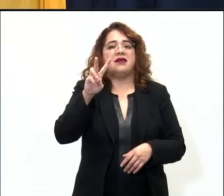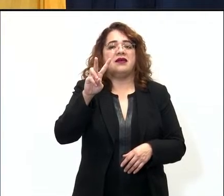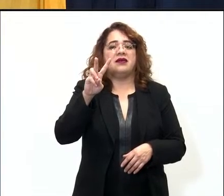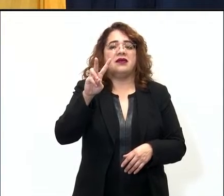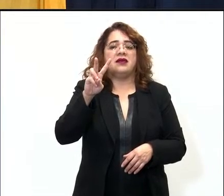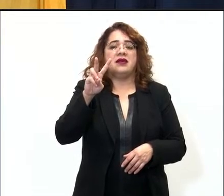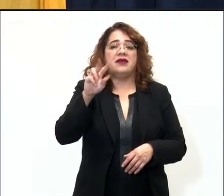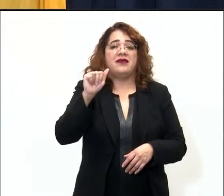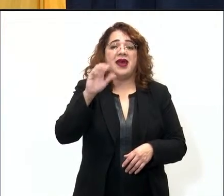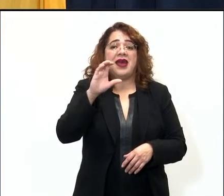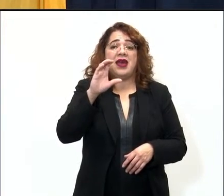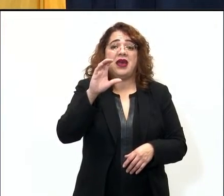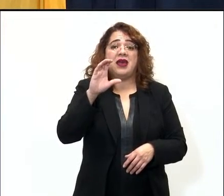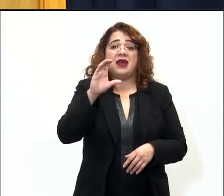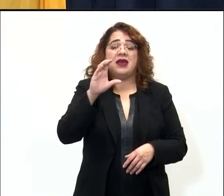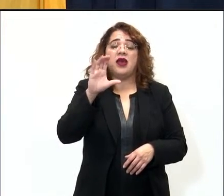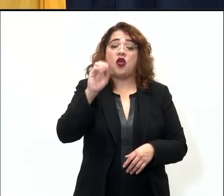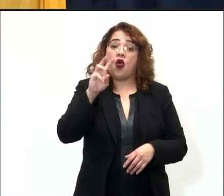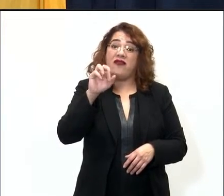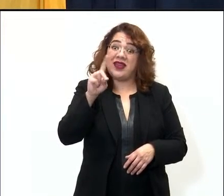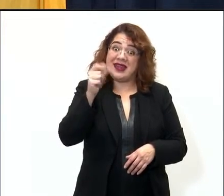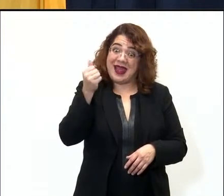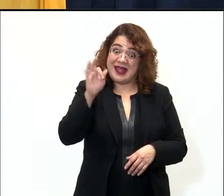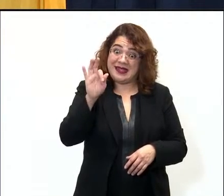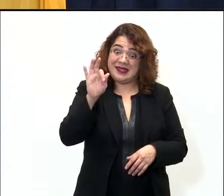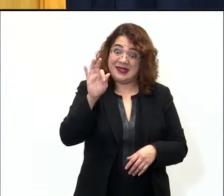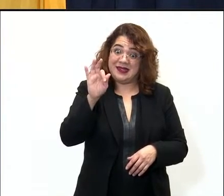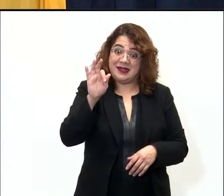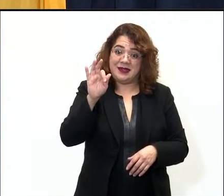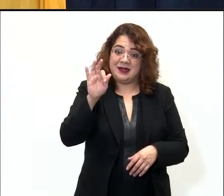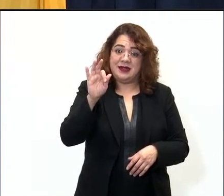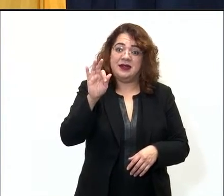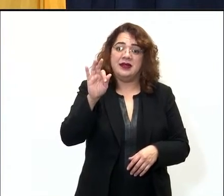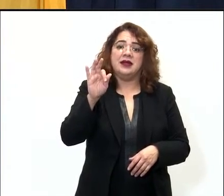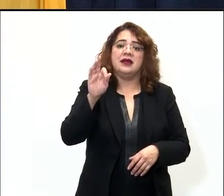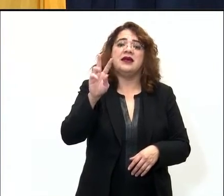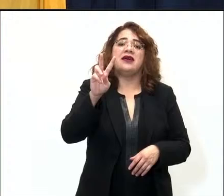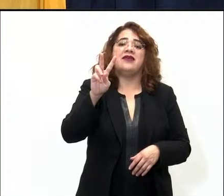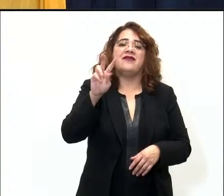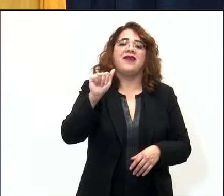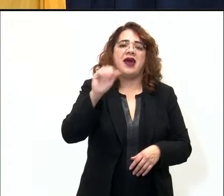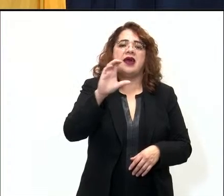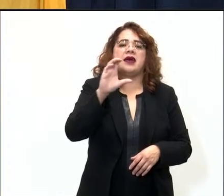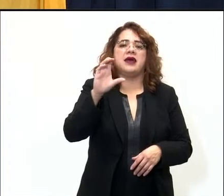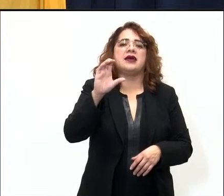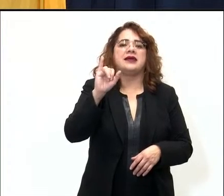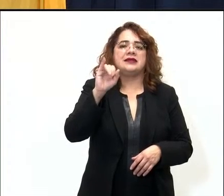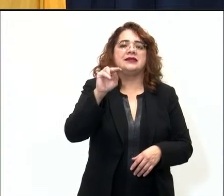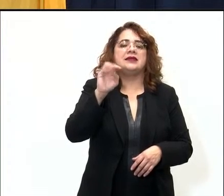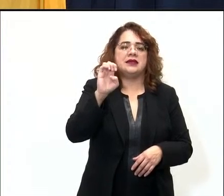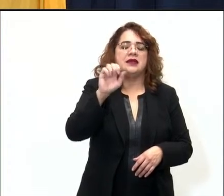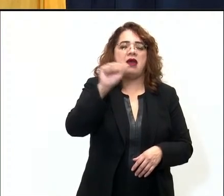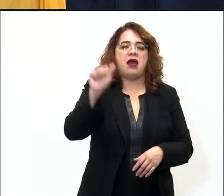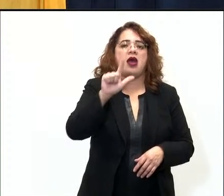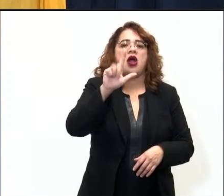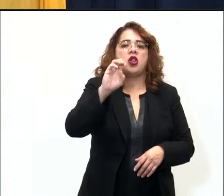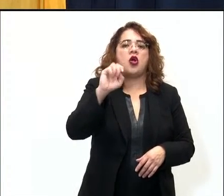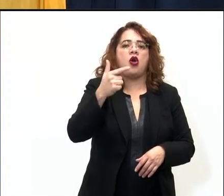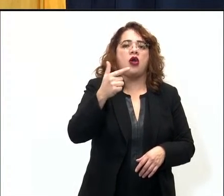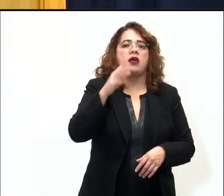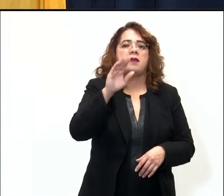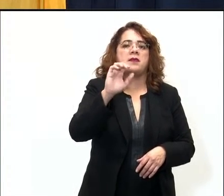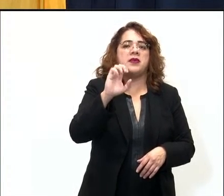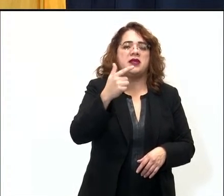is the best way if you are a clinic or you have a medical office to get your batch of vaccines, or so that we can schedule